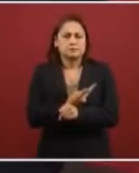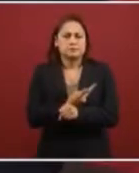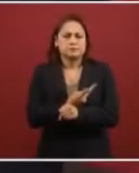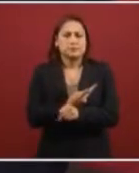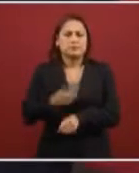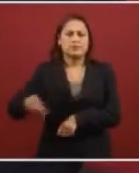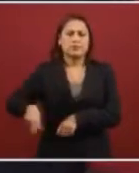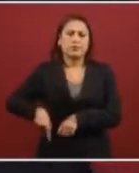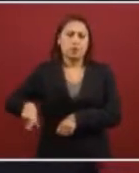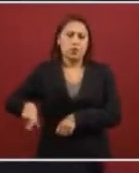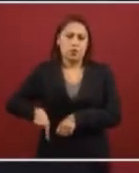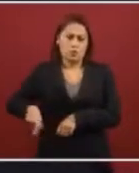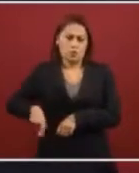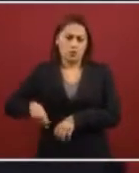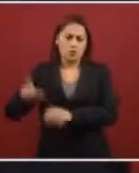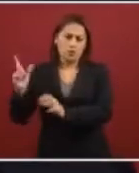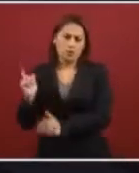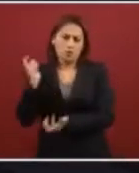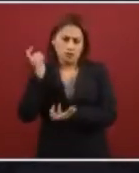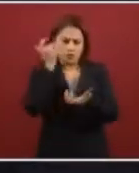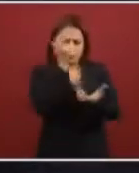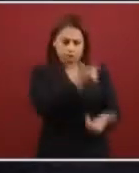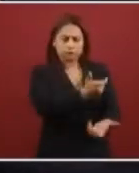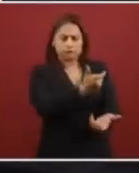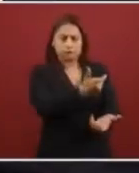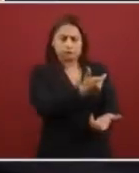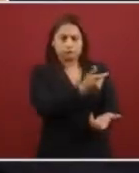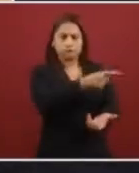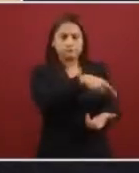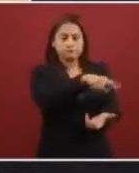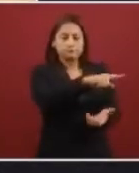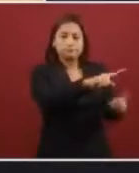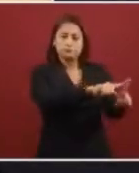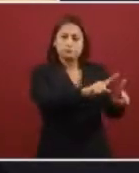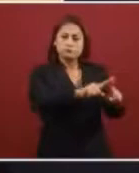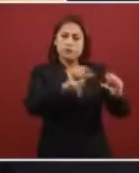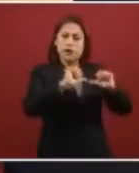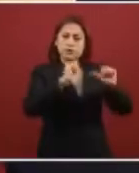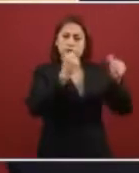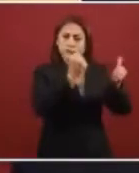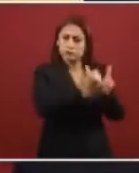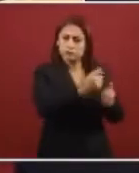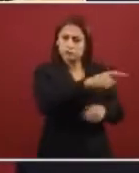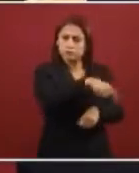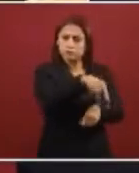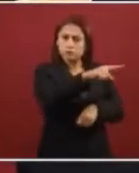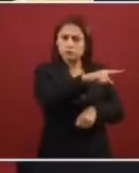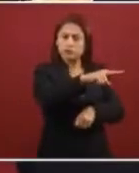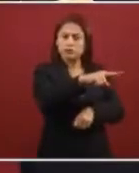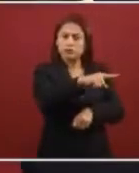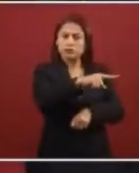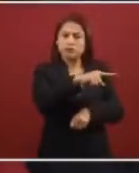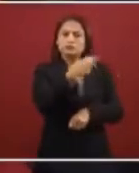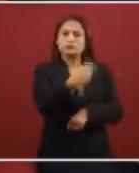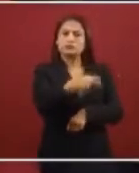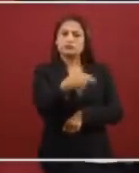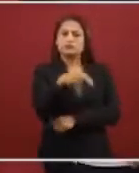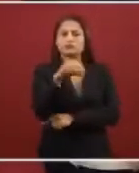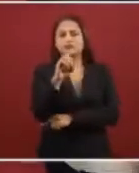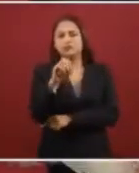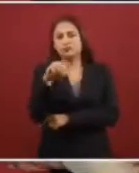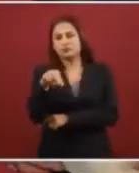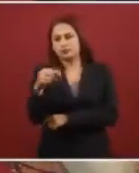The, we públicos used to give, hasta a las organizaciones give, llamadas public resources no gubernamentales.